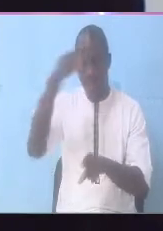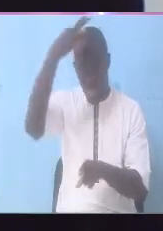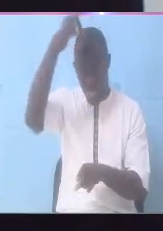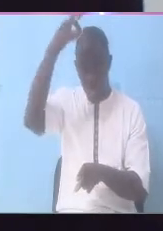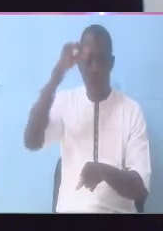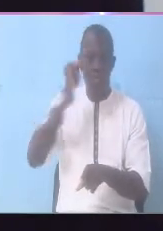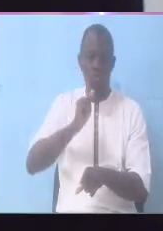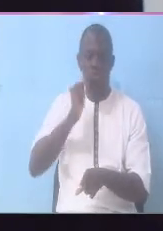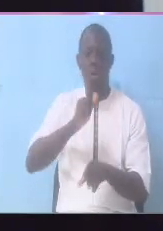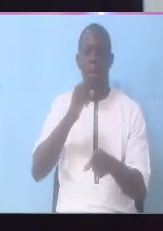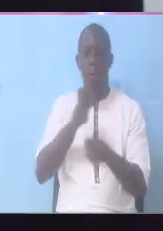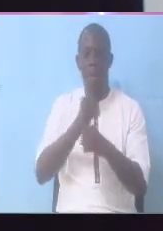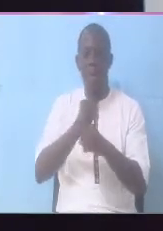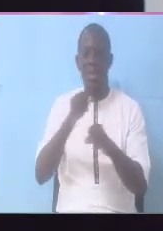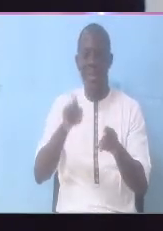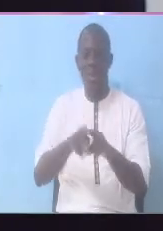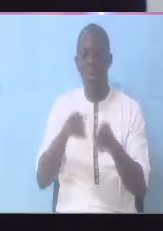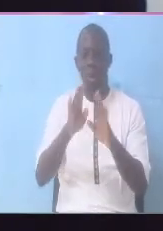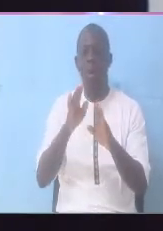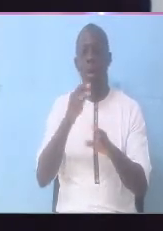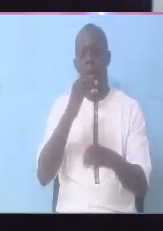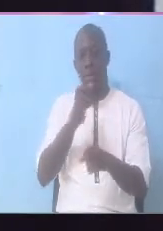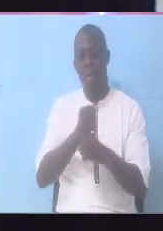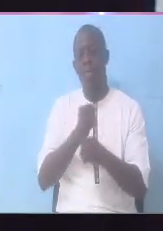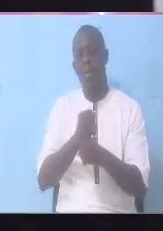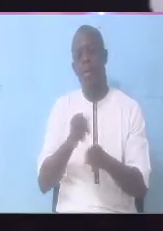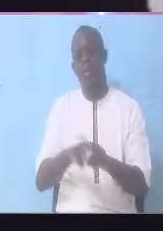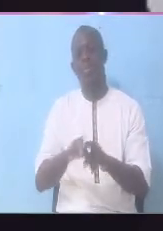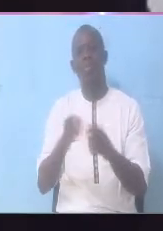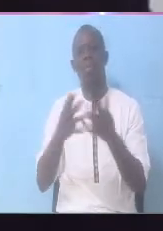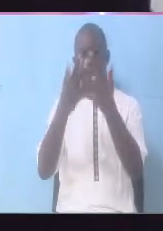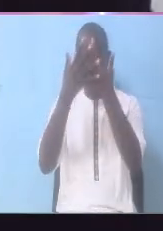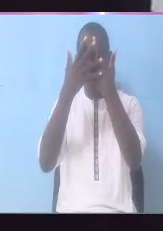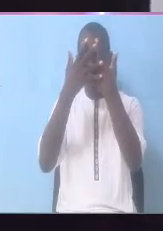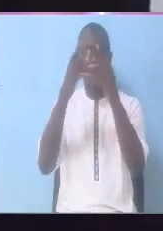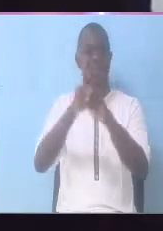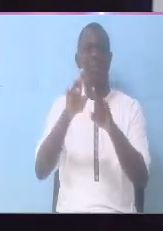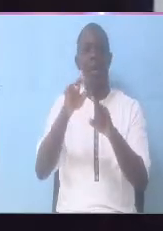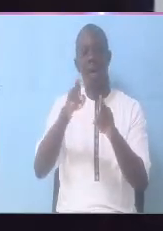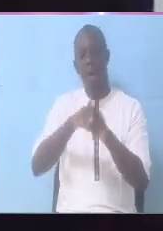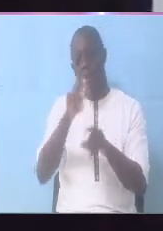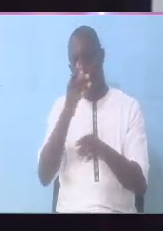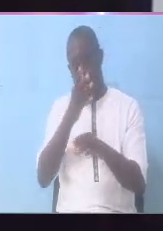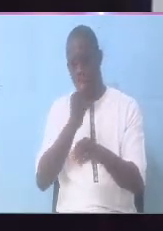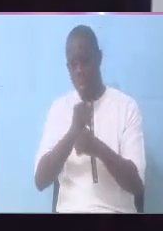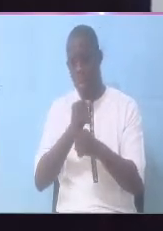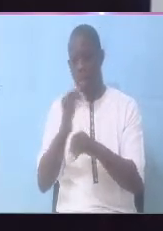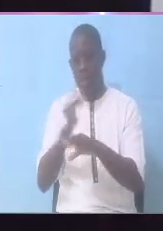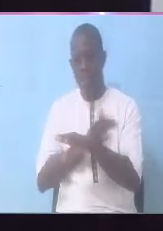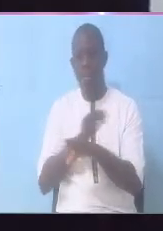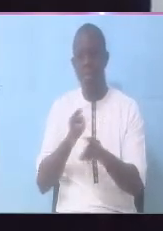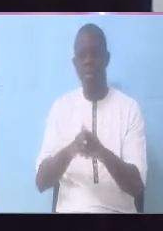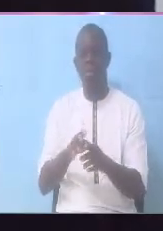ayoleta purka dada ko Jallow. And they got the guy and then killed him around a castle farm somewhere